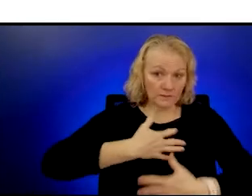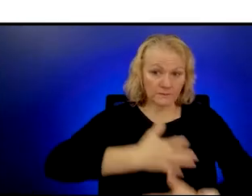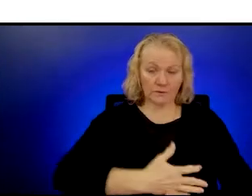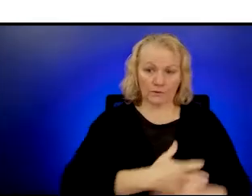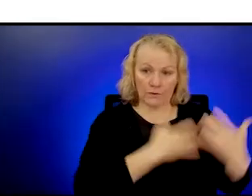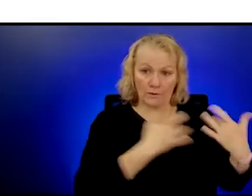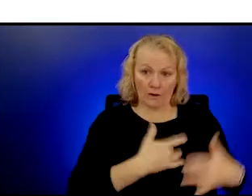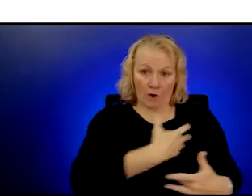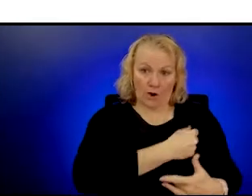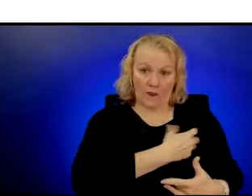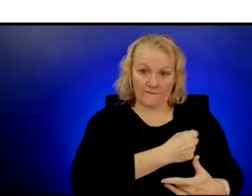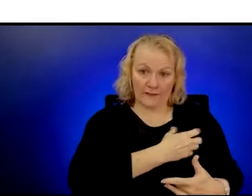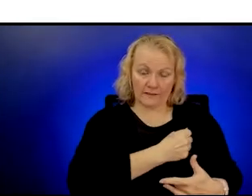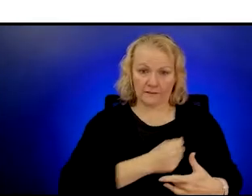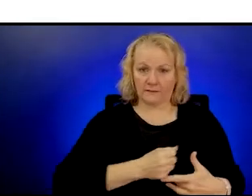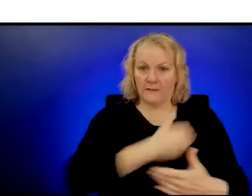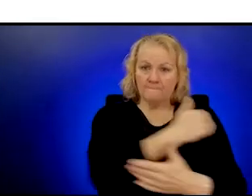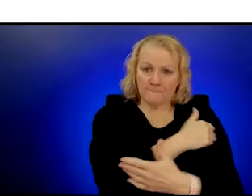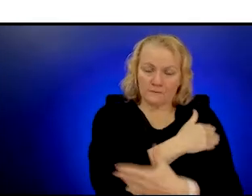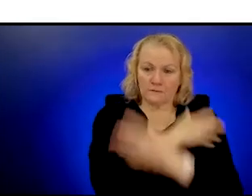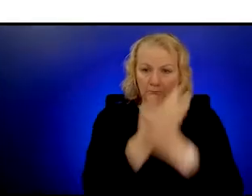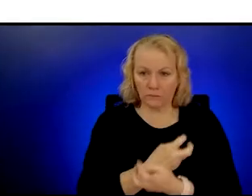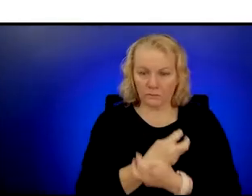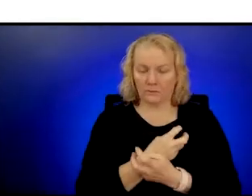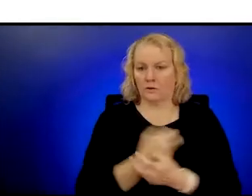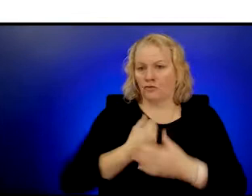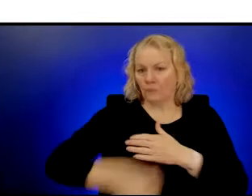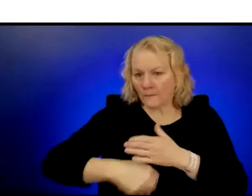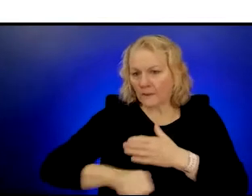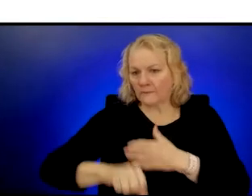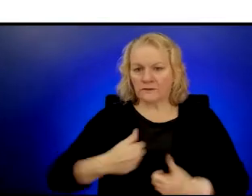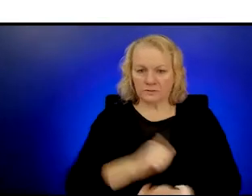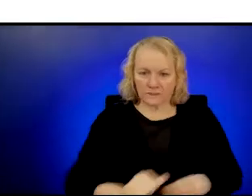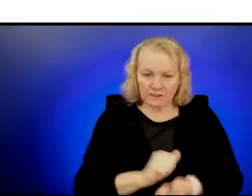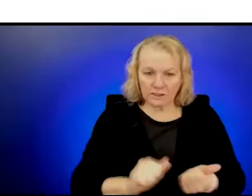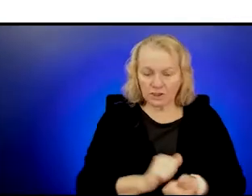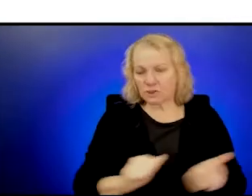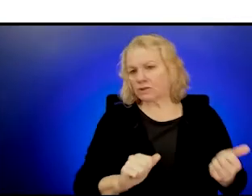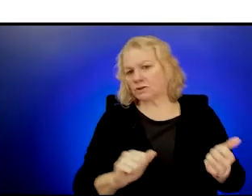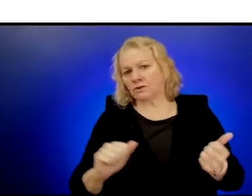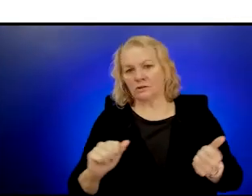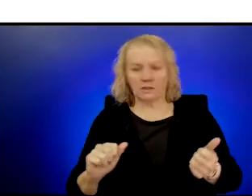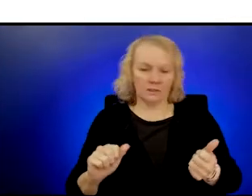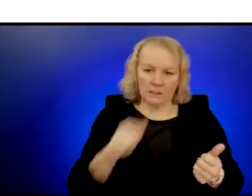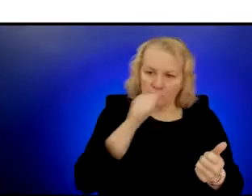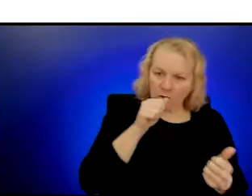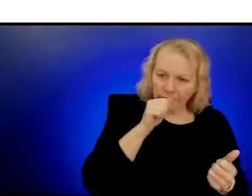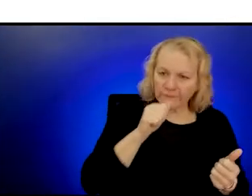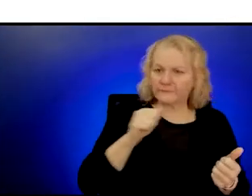cardiovascular, musculoskeletal, reproductive, digestive, genitourinary,